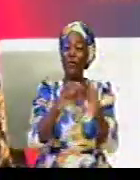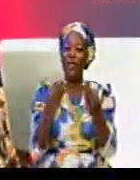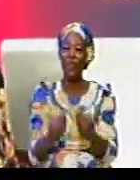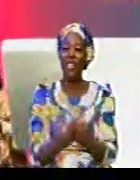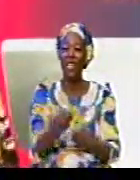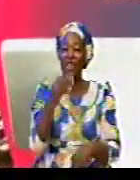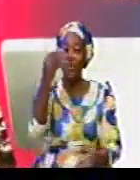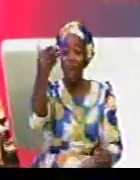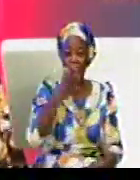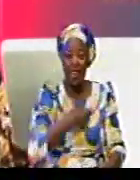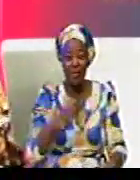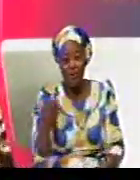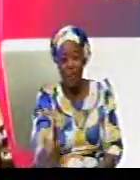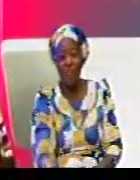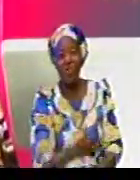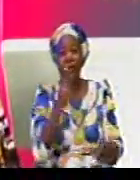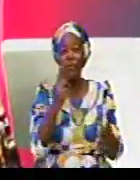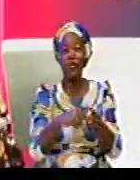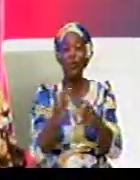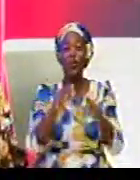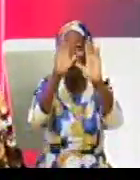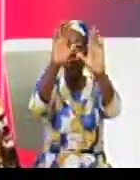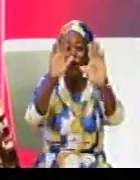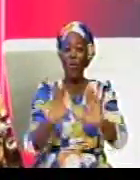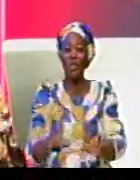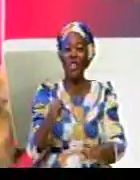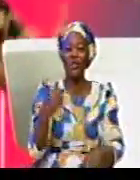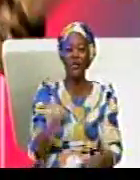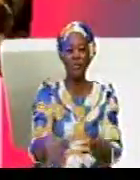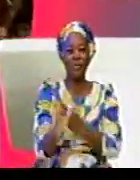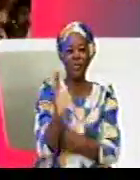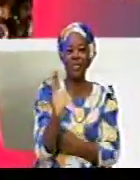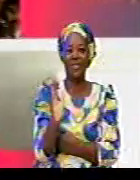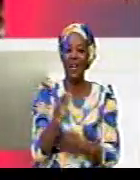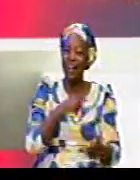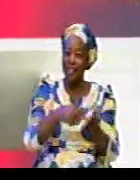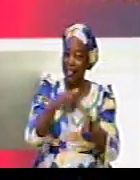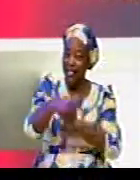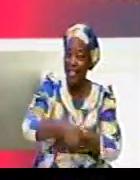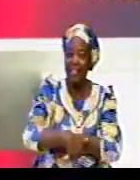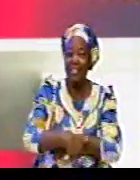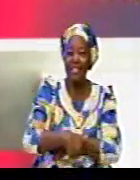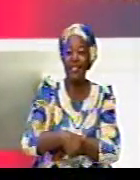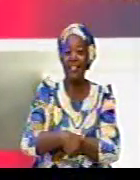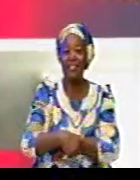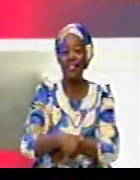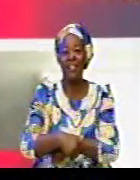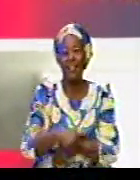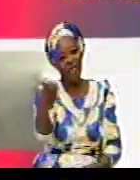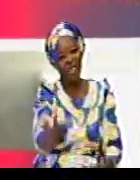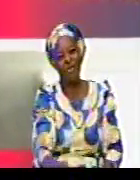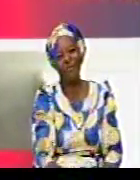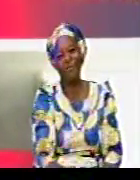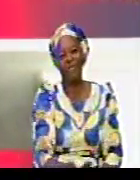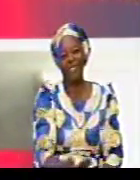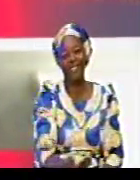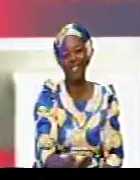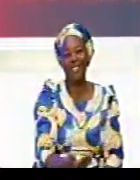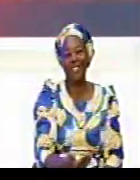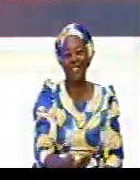the kingdom. Welcome to the family. And welcome to the wonders of